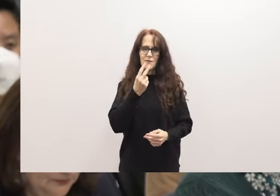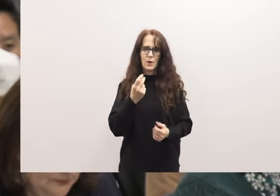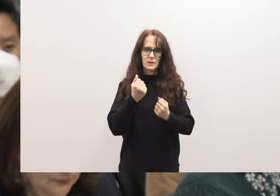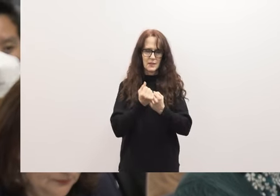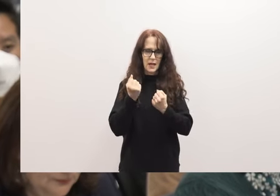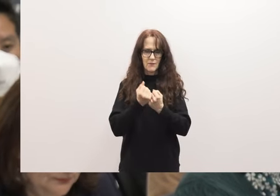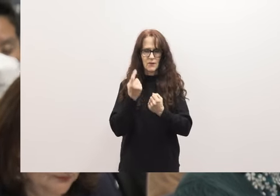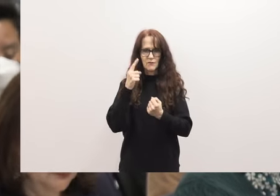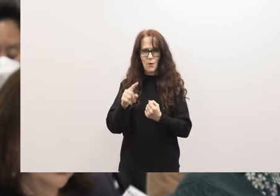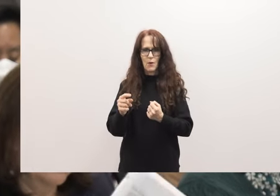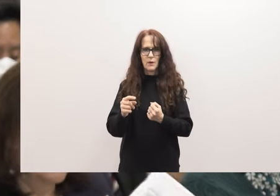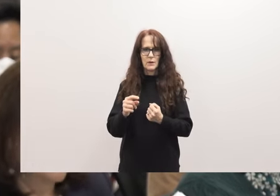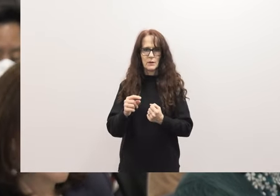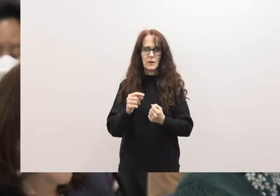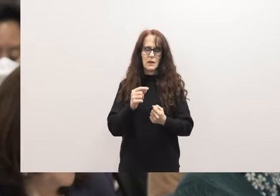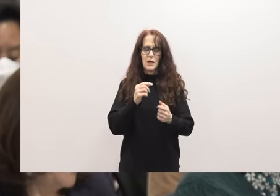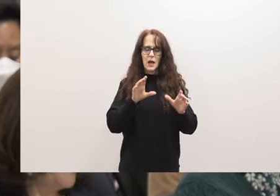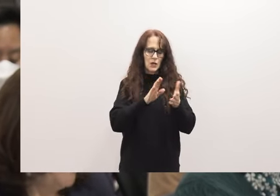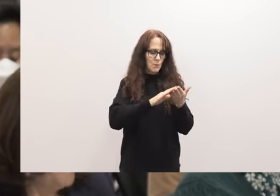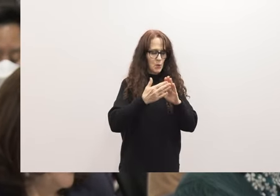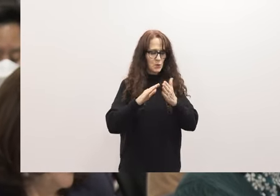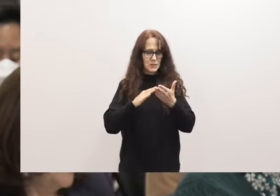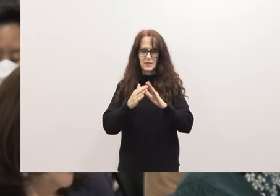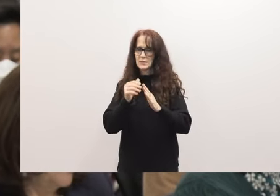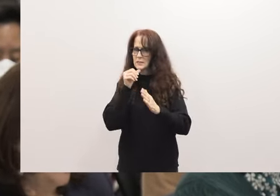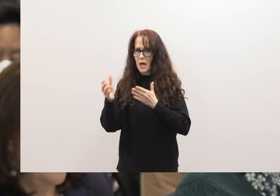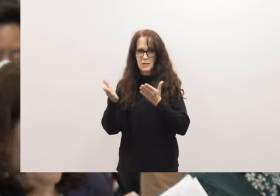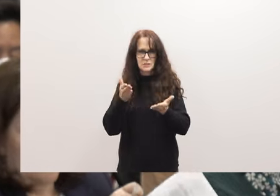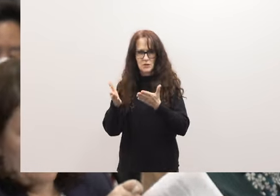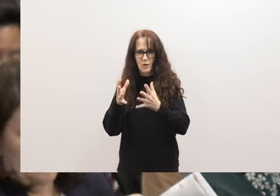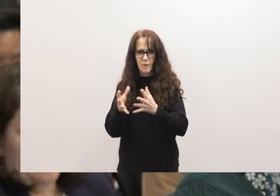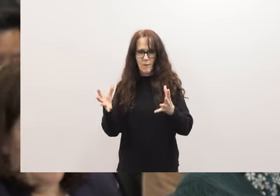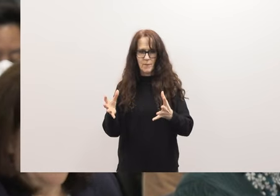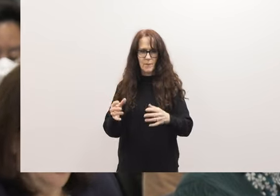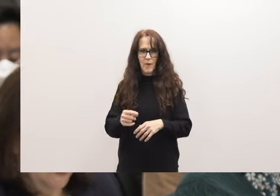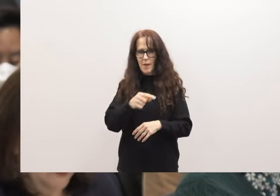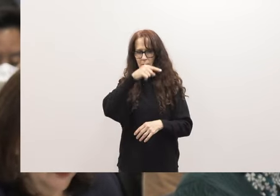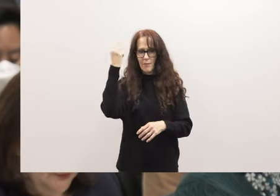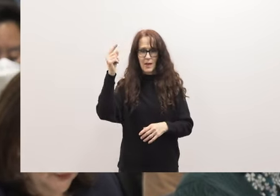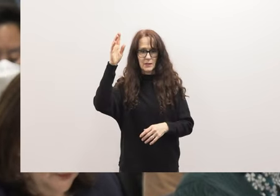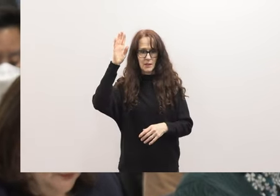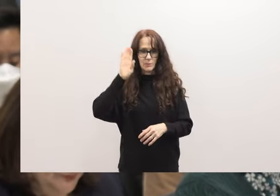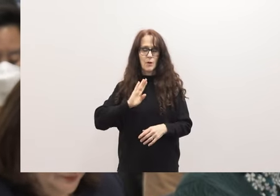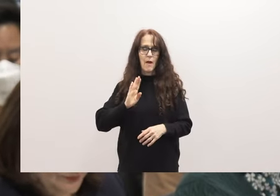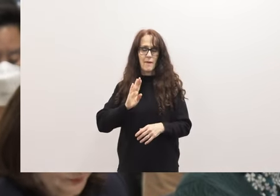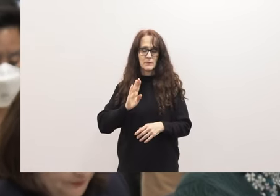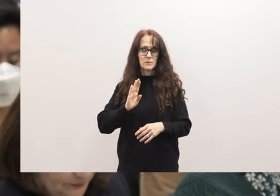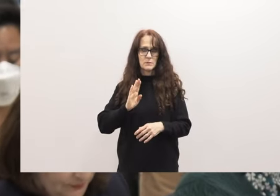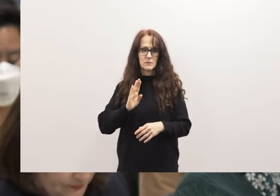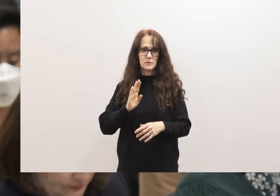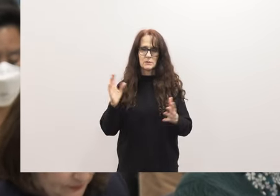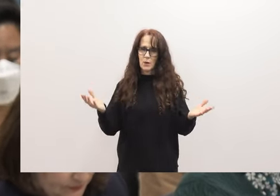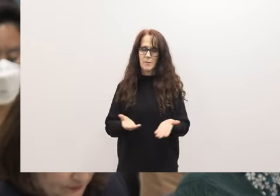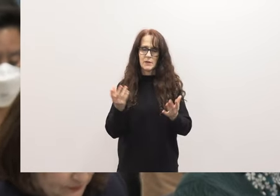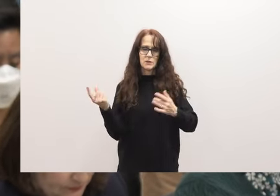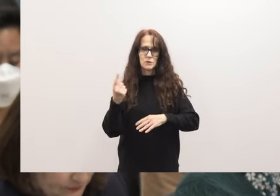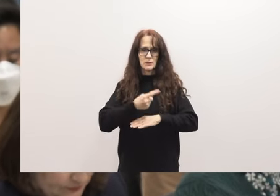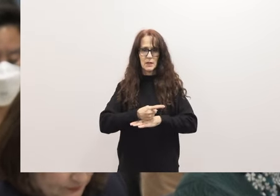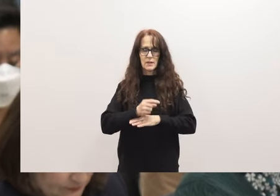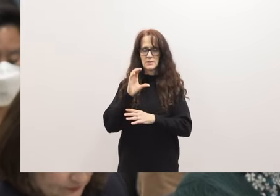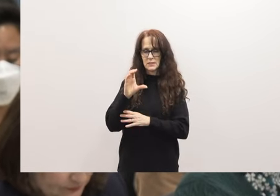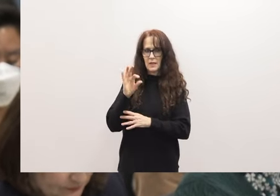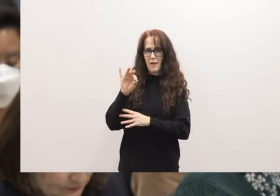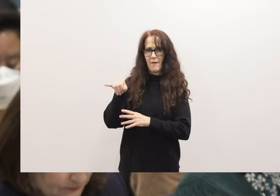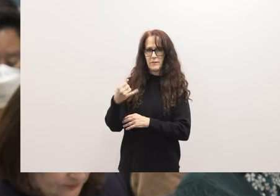for underserved communities like myself and black and brown youth. So I'm here today to say that CFJ